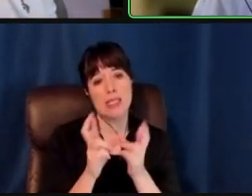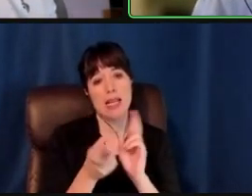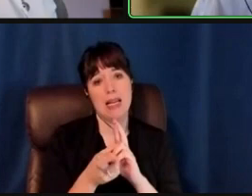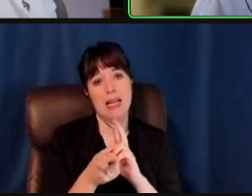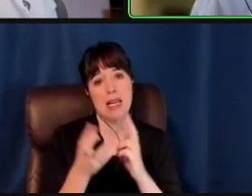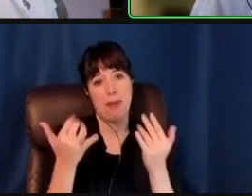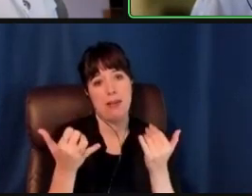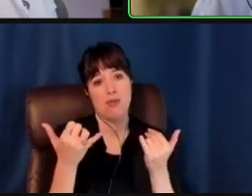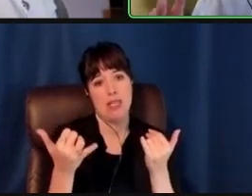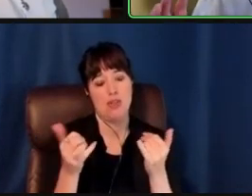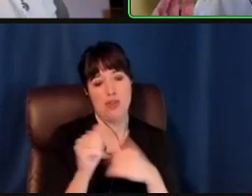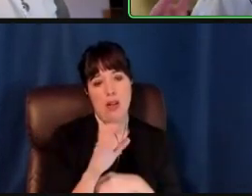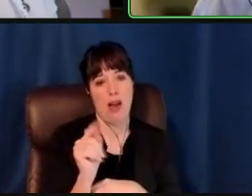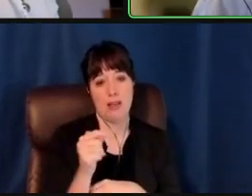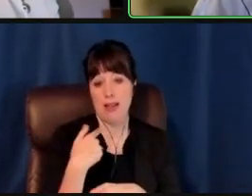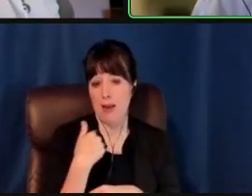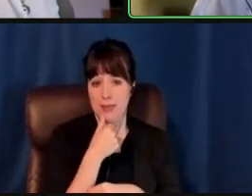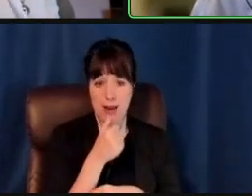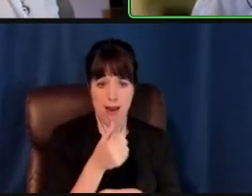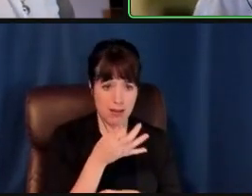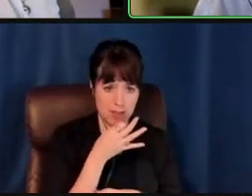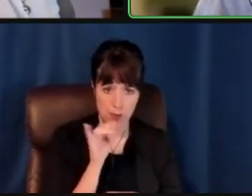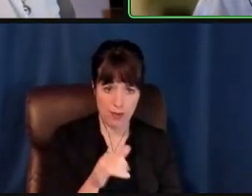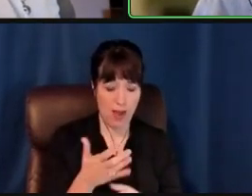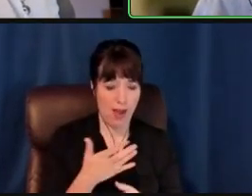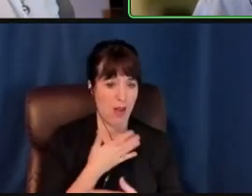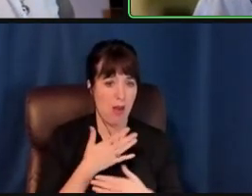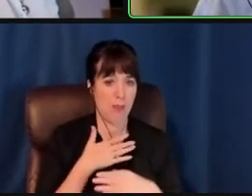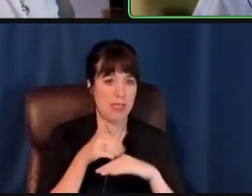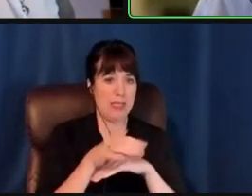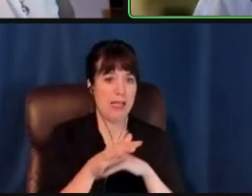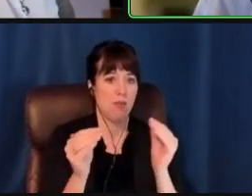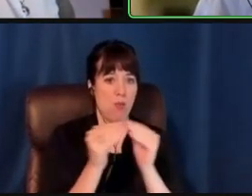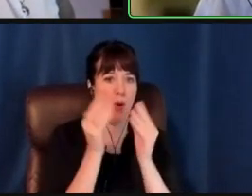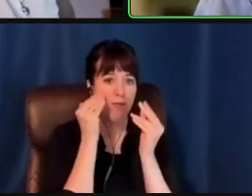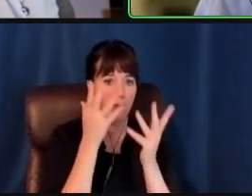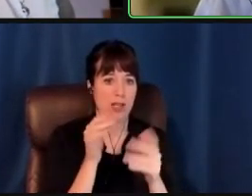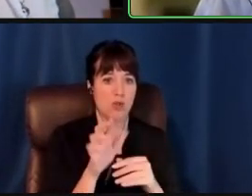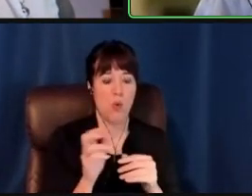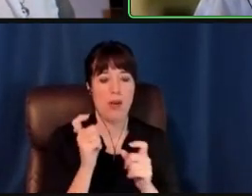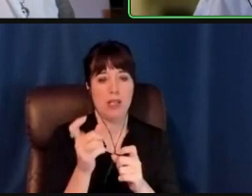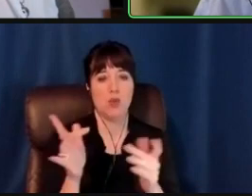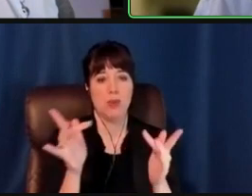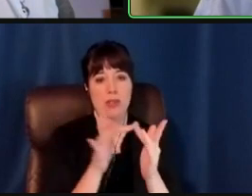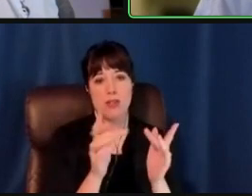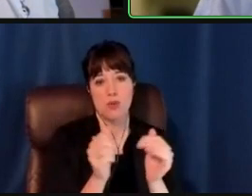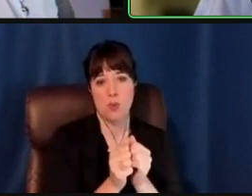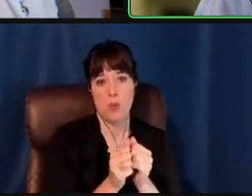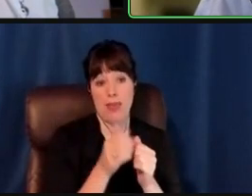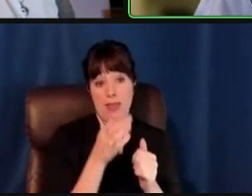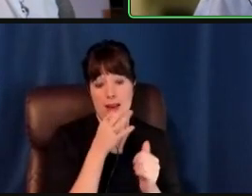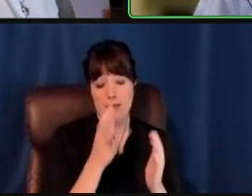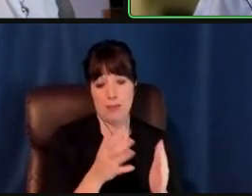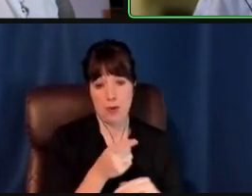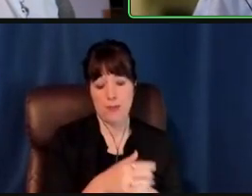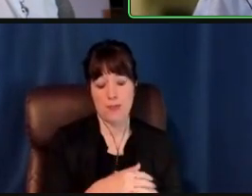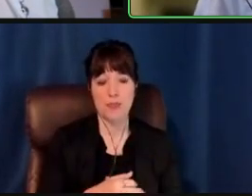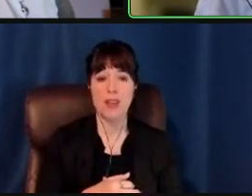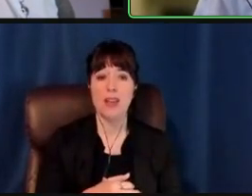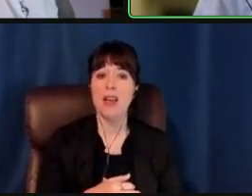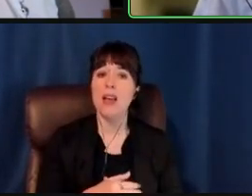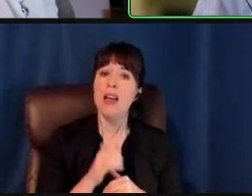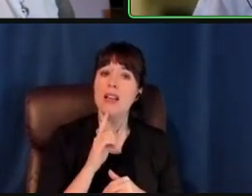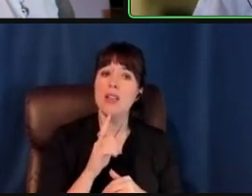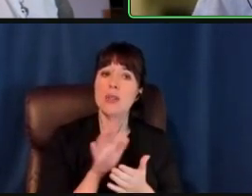I'm not an expert on it. I'm happy to send you some additional information or get you in touch with an expert on it. There's a